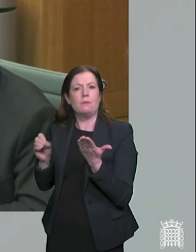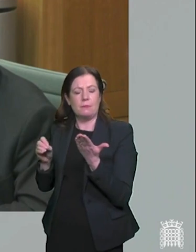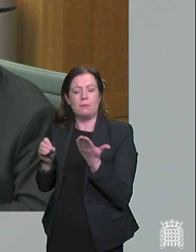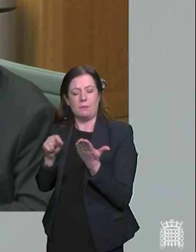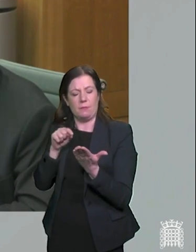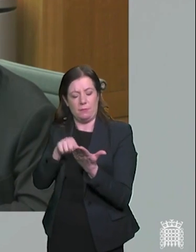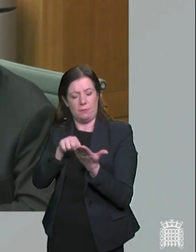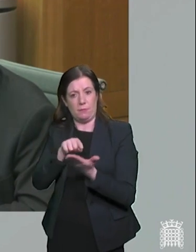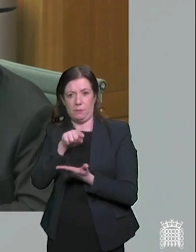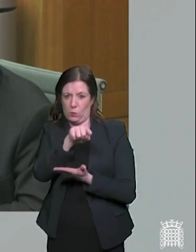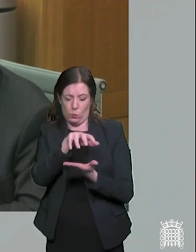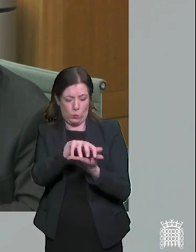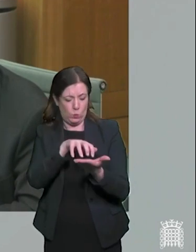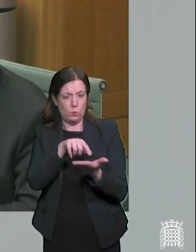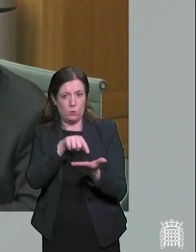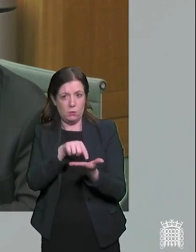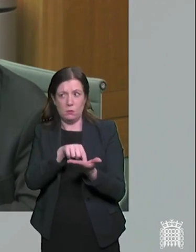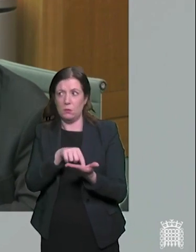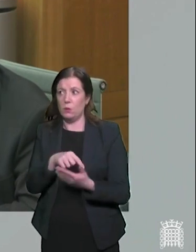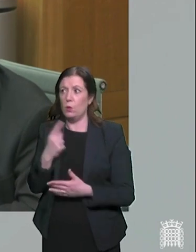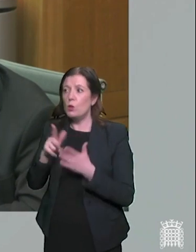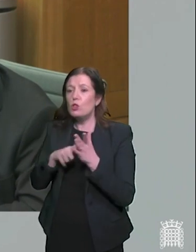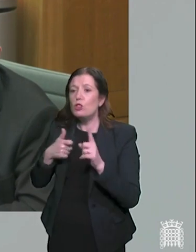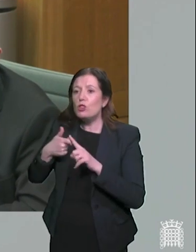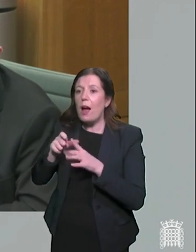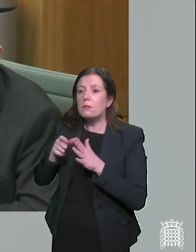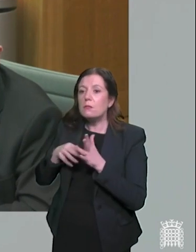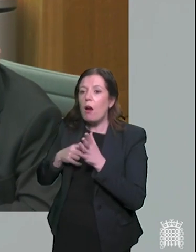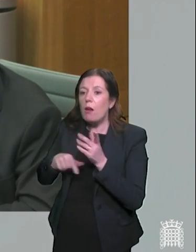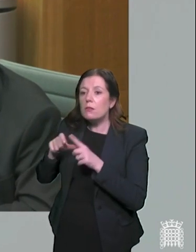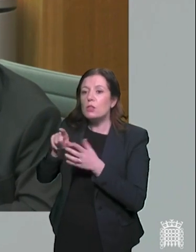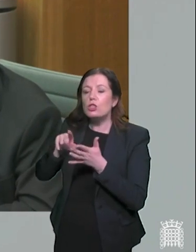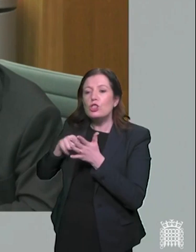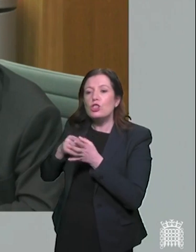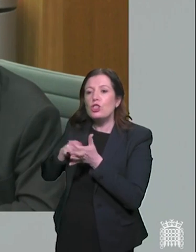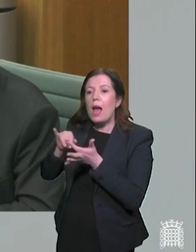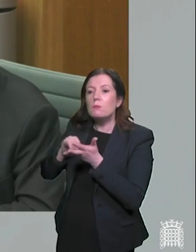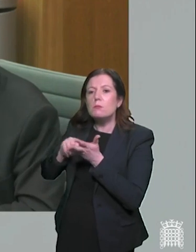say that the assurances were given to you by Jack Doyle and James Slack. That's right.